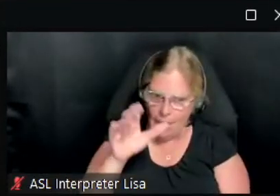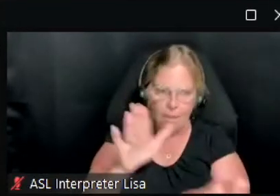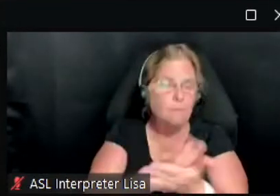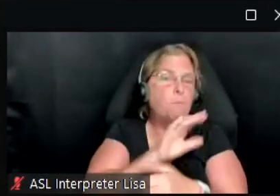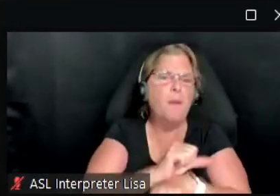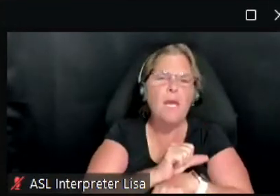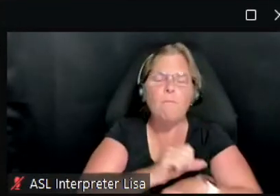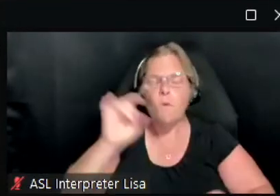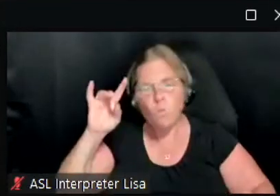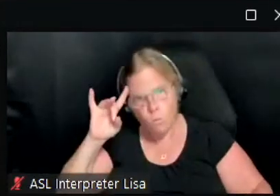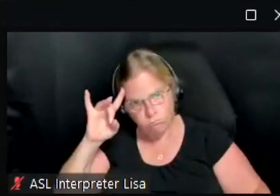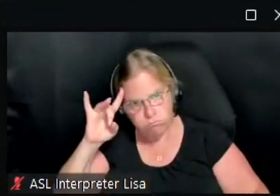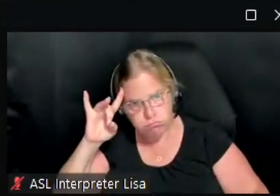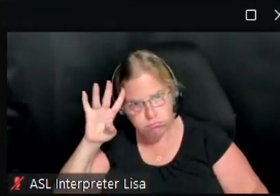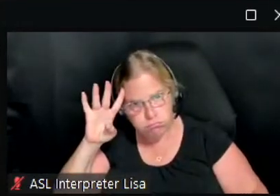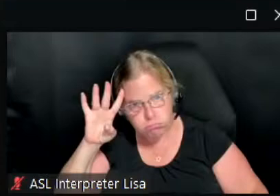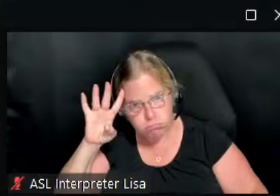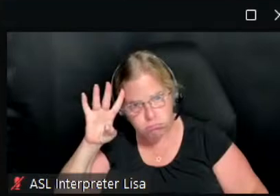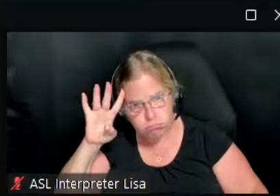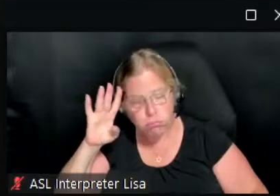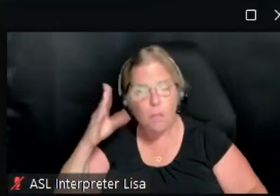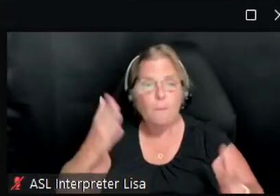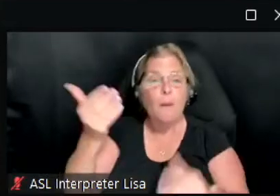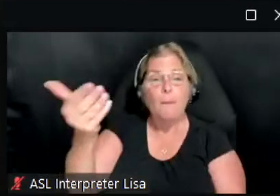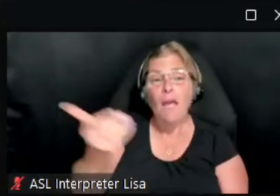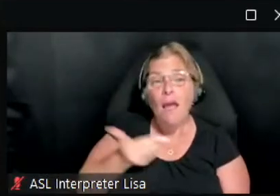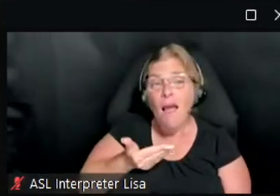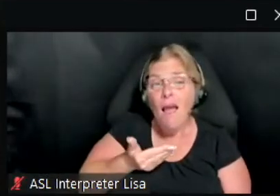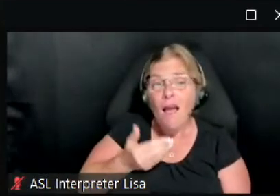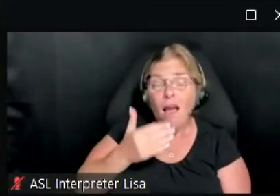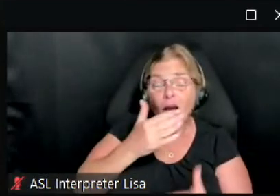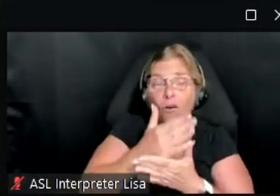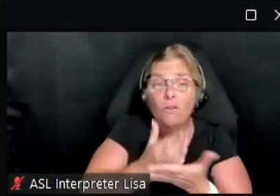ridiculous. Maybe hiring some